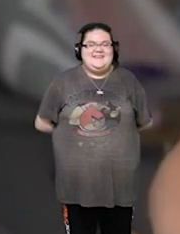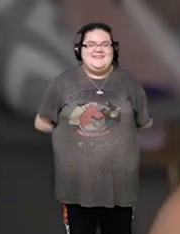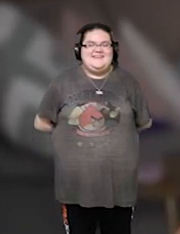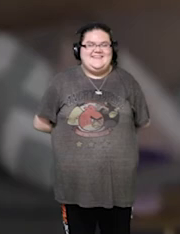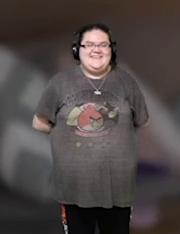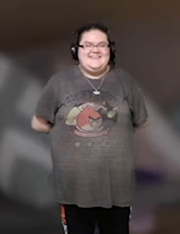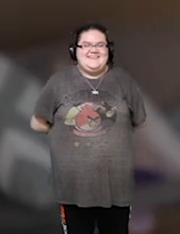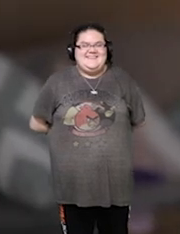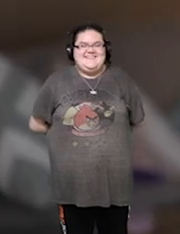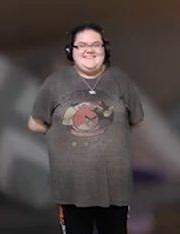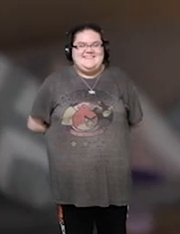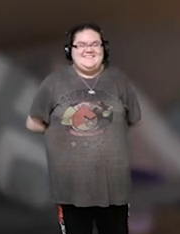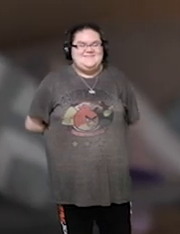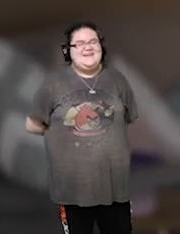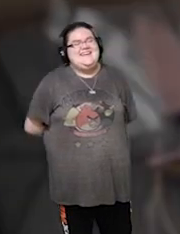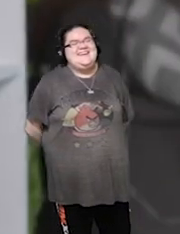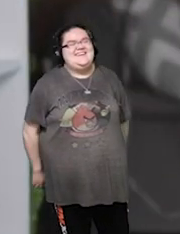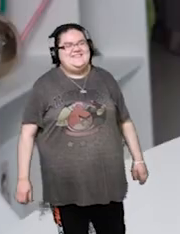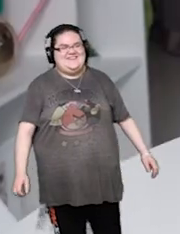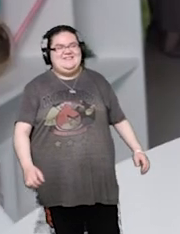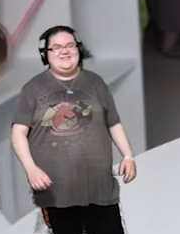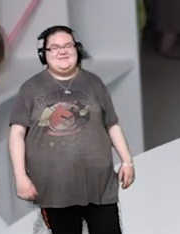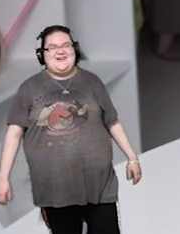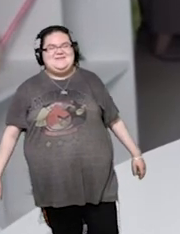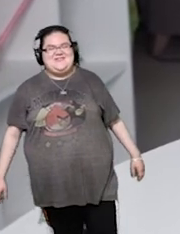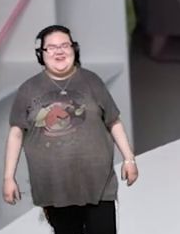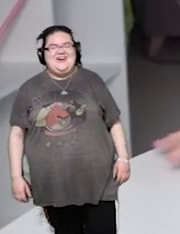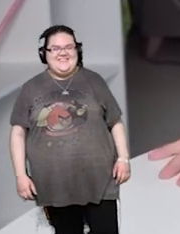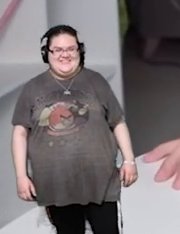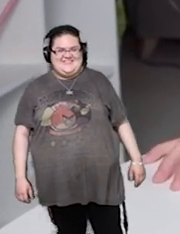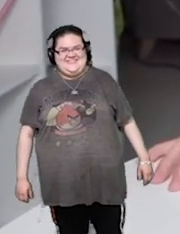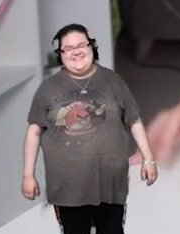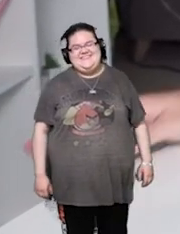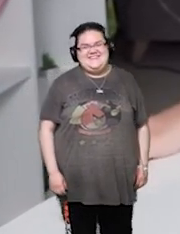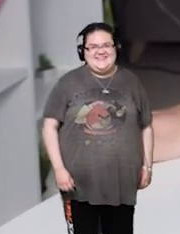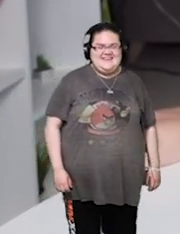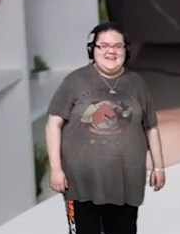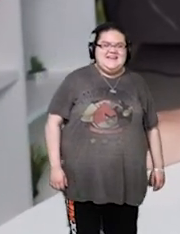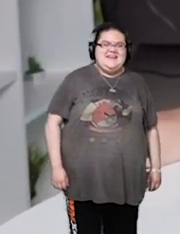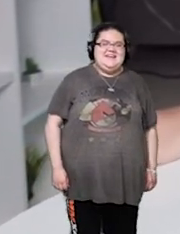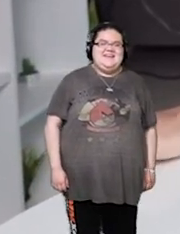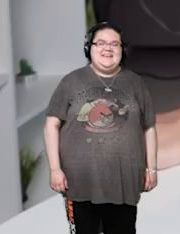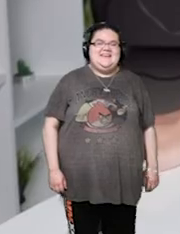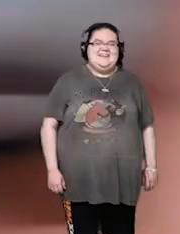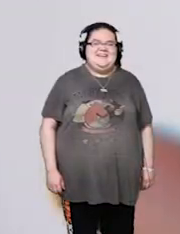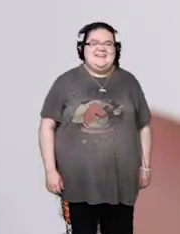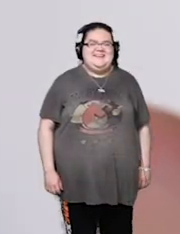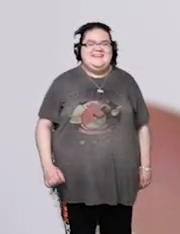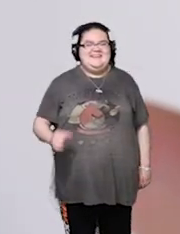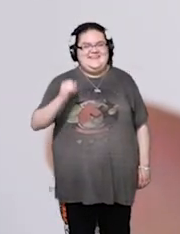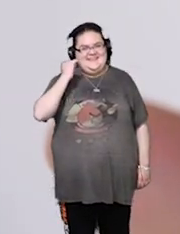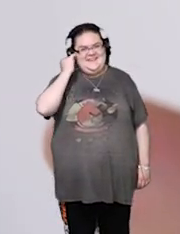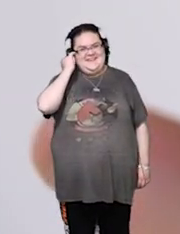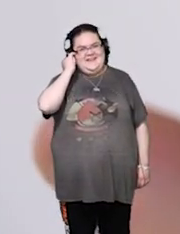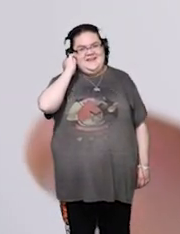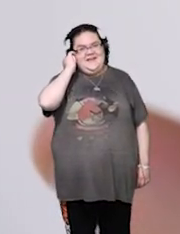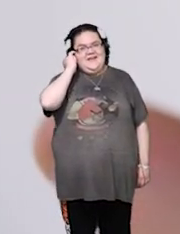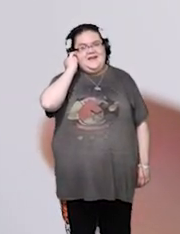my video! Please subscribe, guys! Please, get subscribe to George! It's not the Sidemen channel.